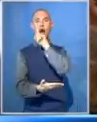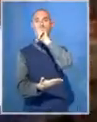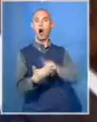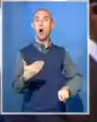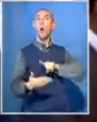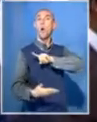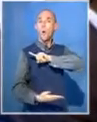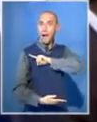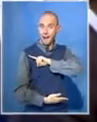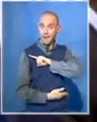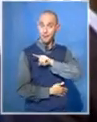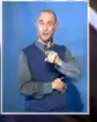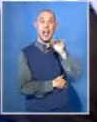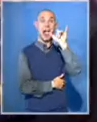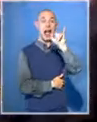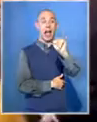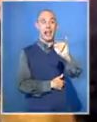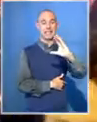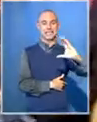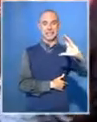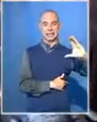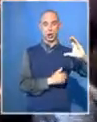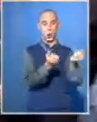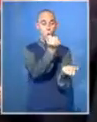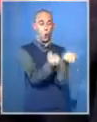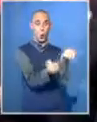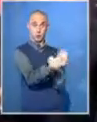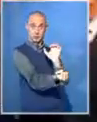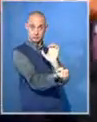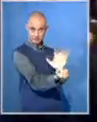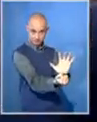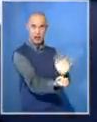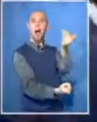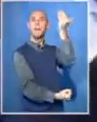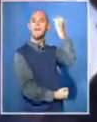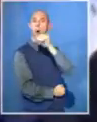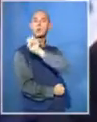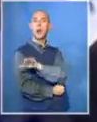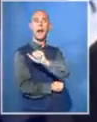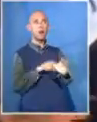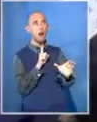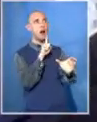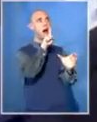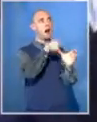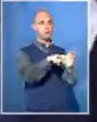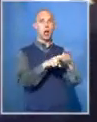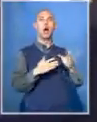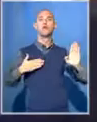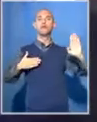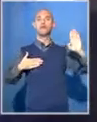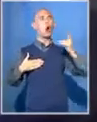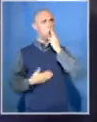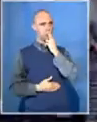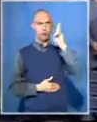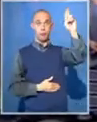to the Rome Statute. This means, as a signatory, South Africa was obliged to arrest the Sudanese leader when